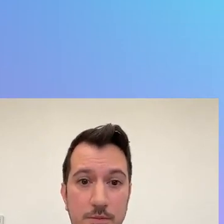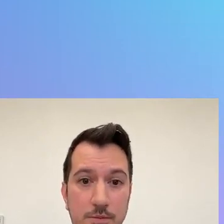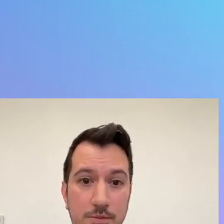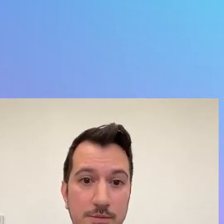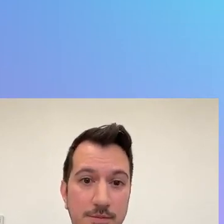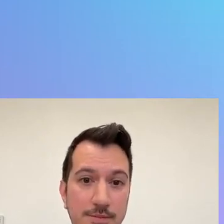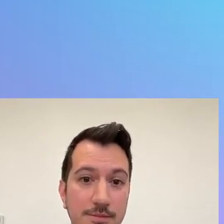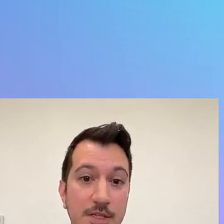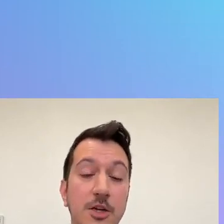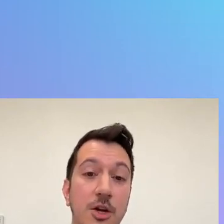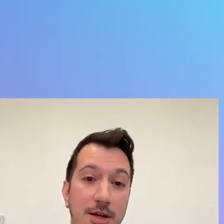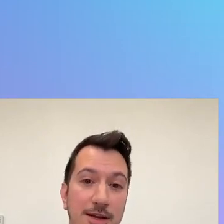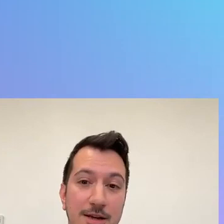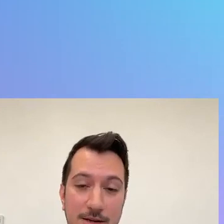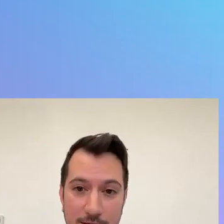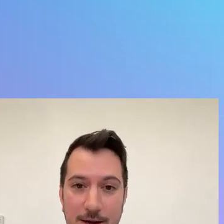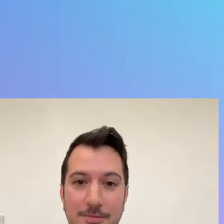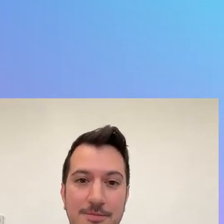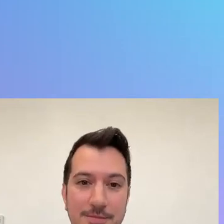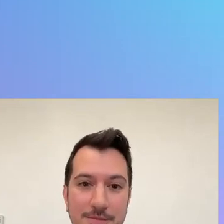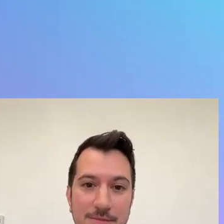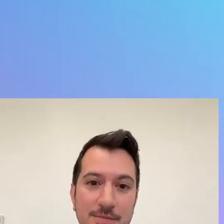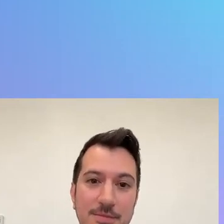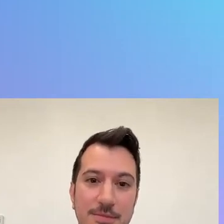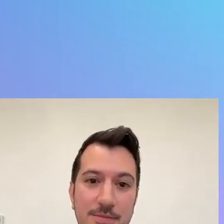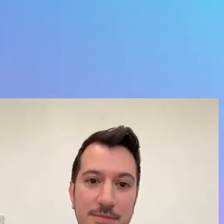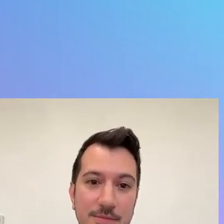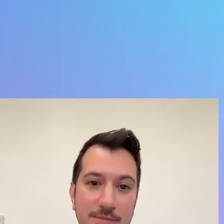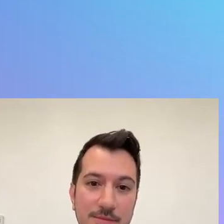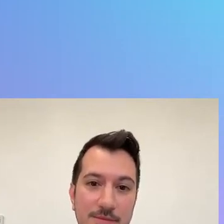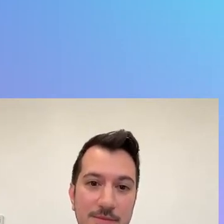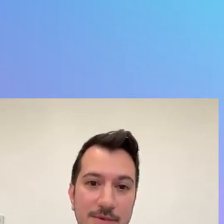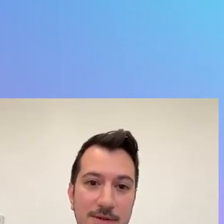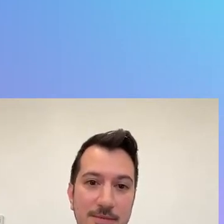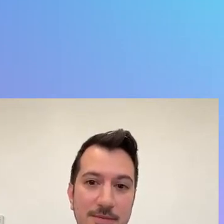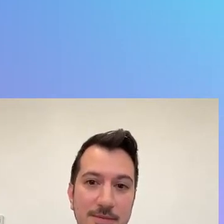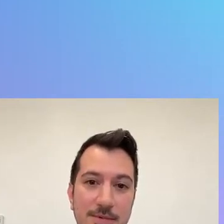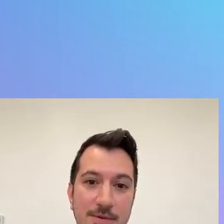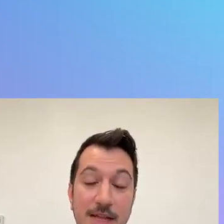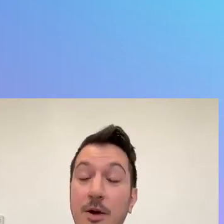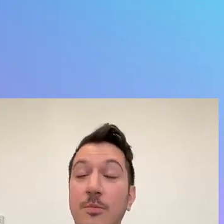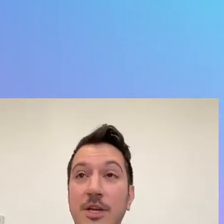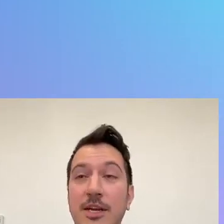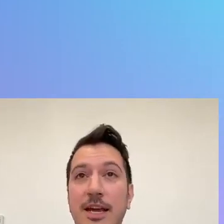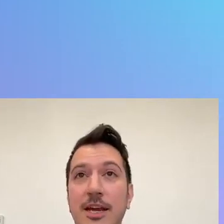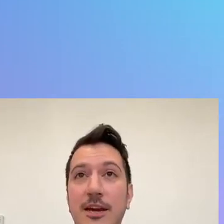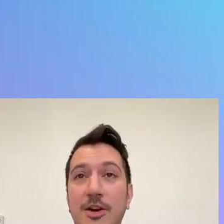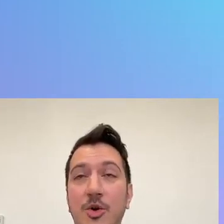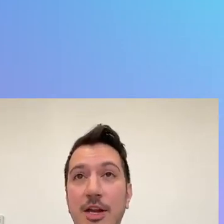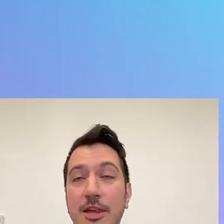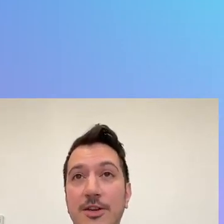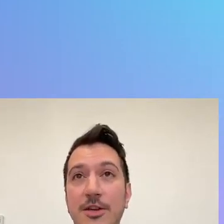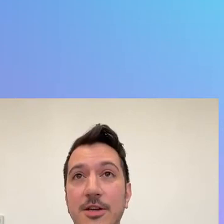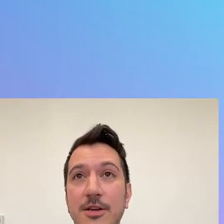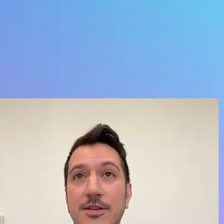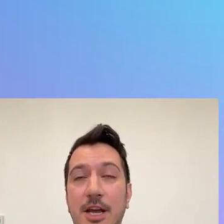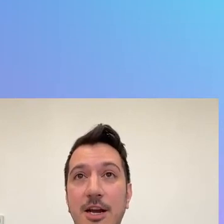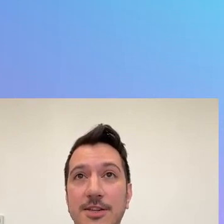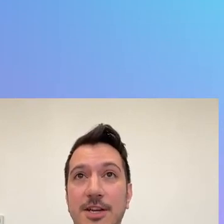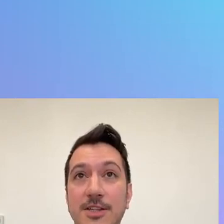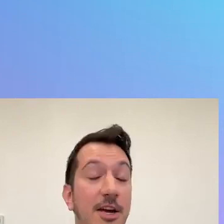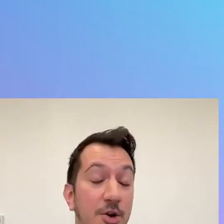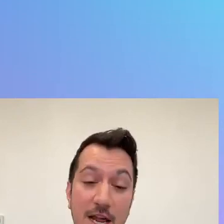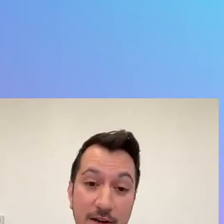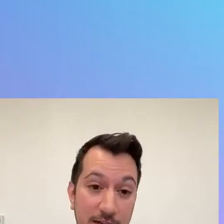different languages? Do different languages have different contrast requirements, different characters? That would be a great thing to